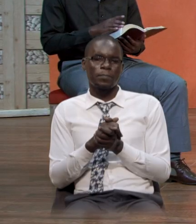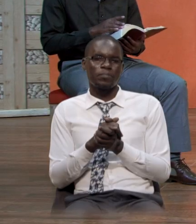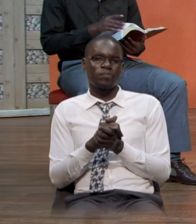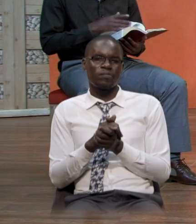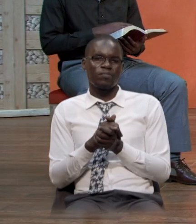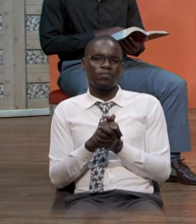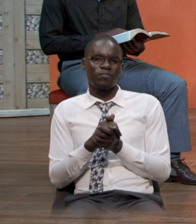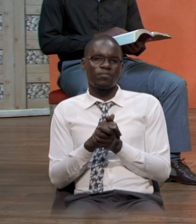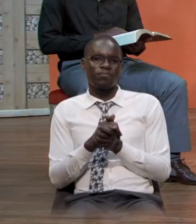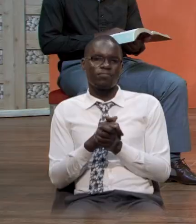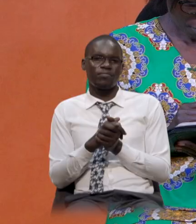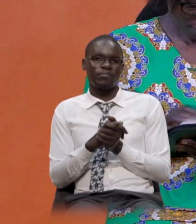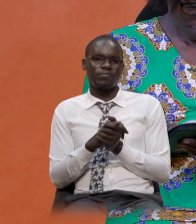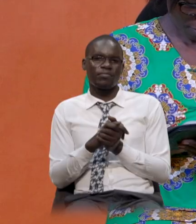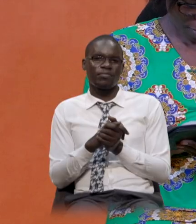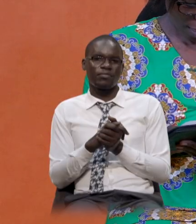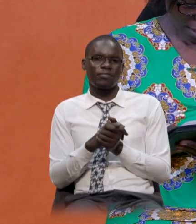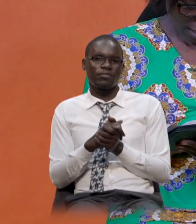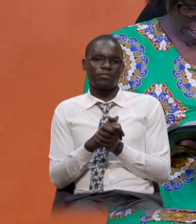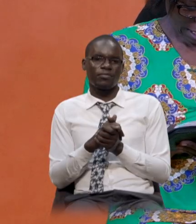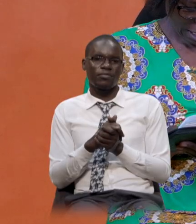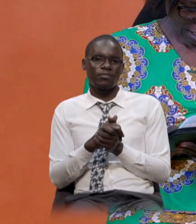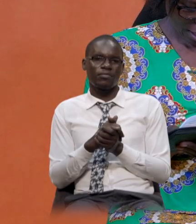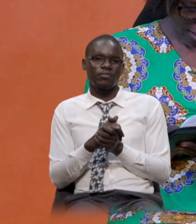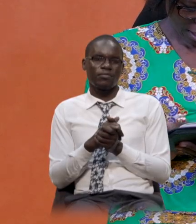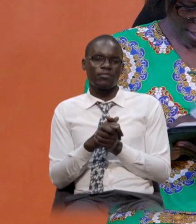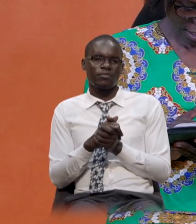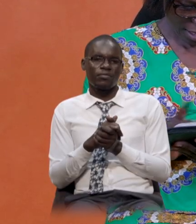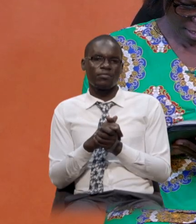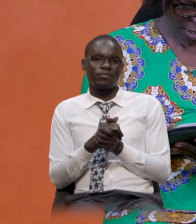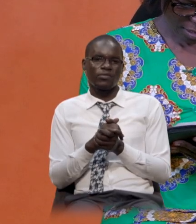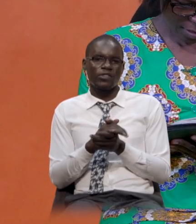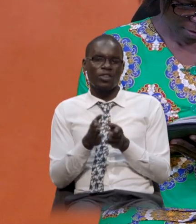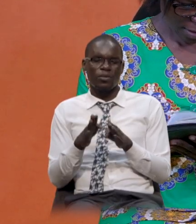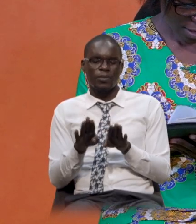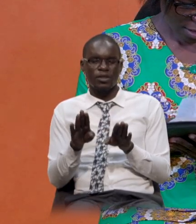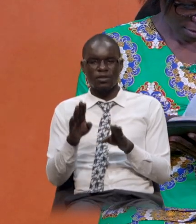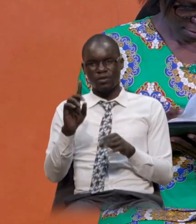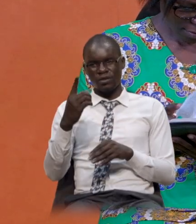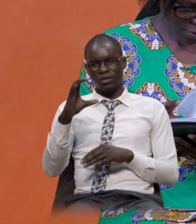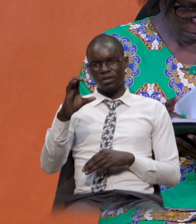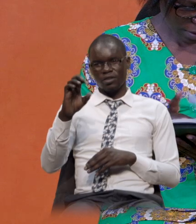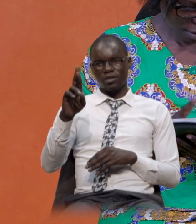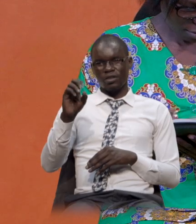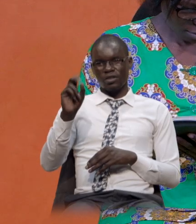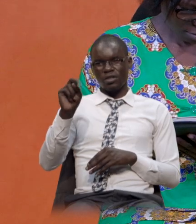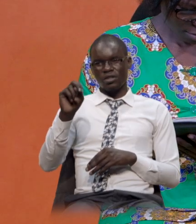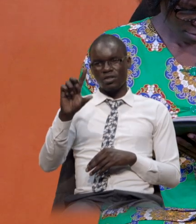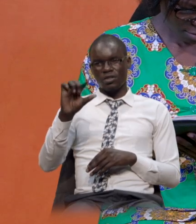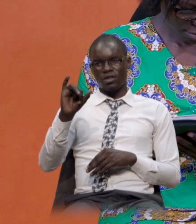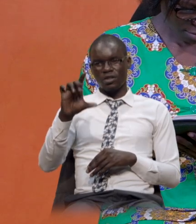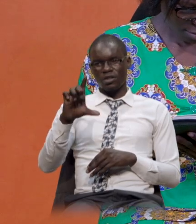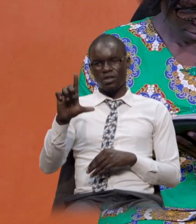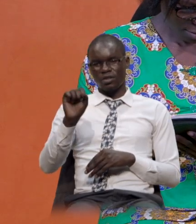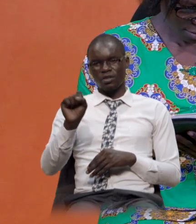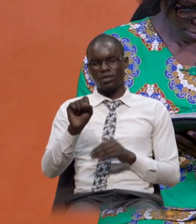We start with Goliath's brother. I've forgotten the name. See, you open the book of 1 Chronicles. Chapter? I already told you this from the chapter. Book of 1 Chronicles.